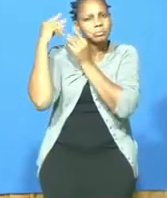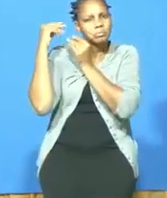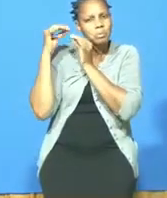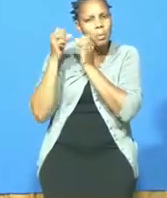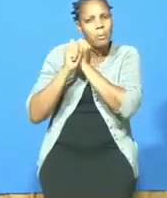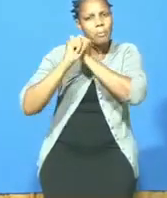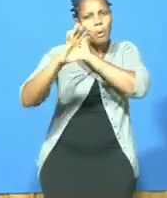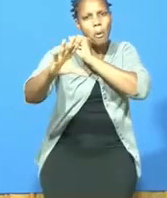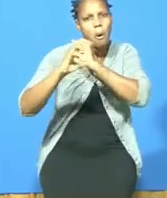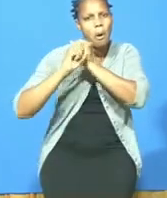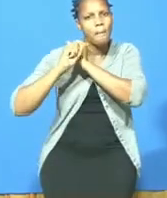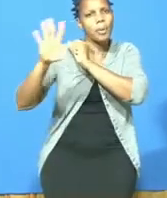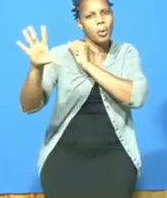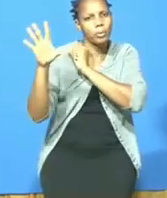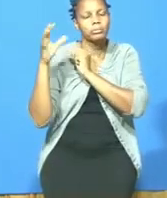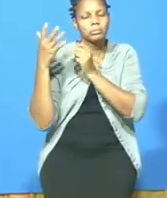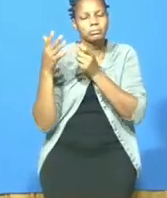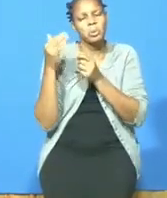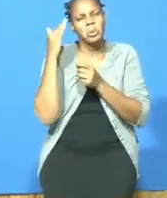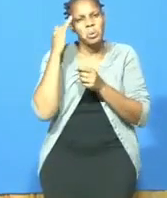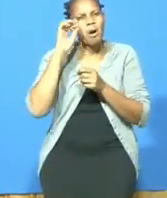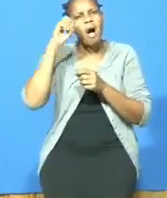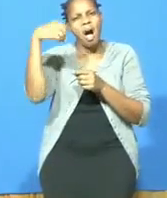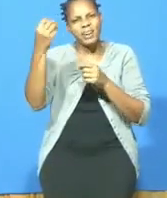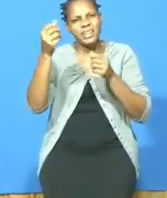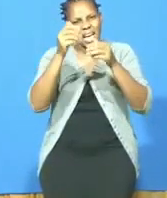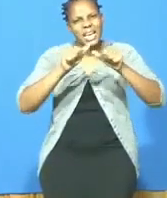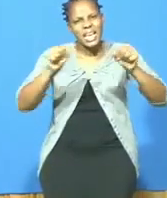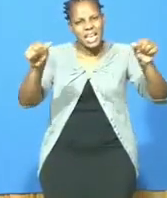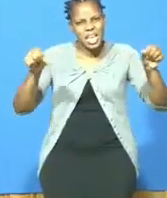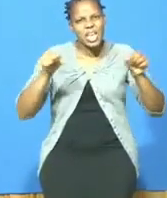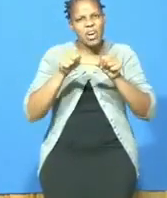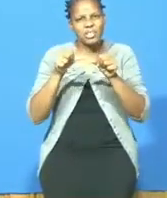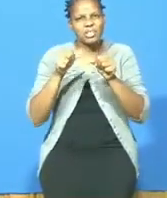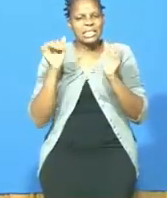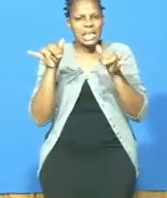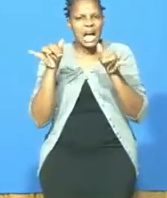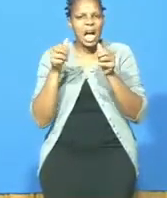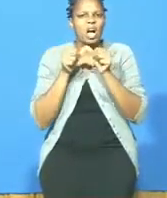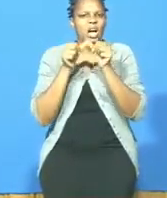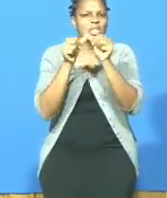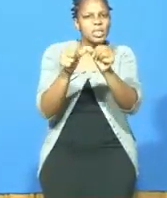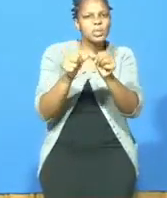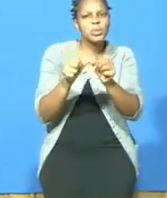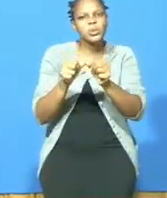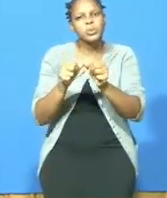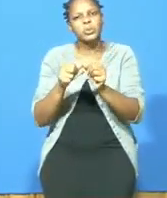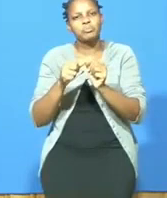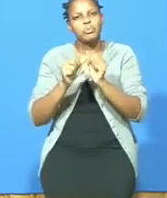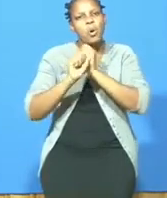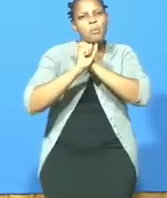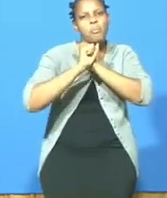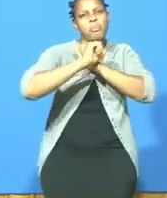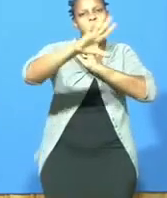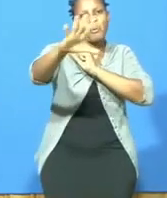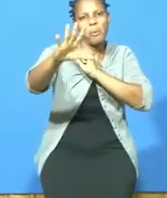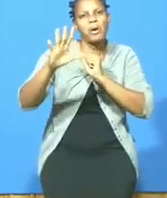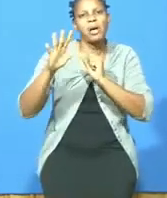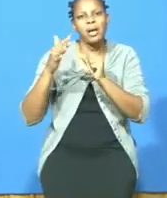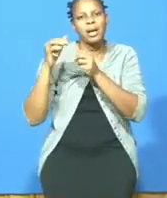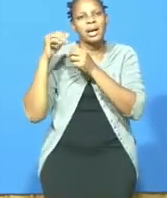are other areas outdoor that continue to carry Nature Speaks. If you